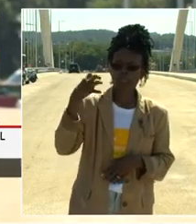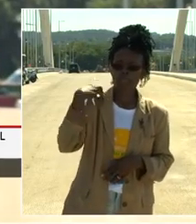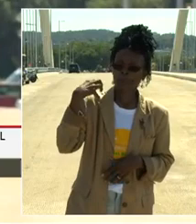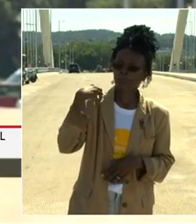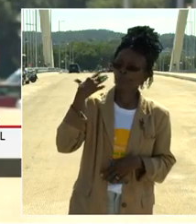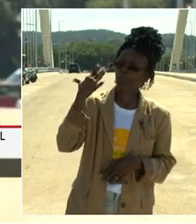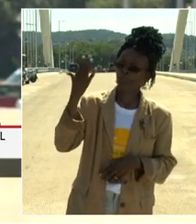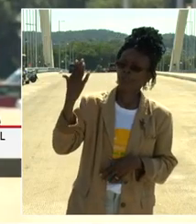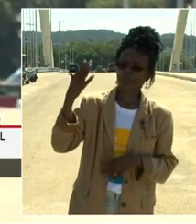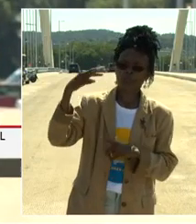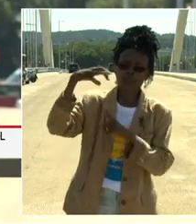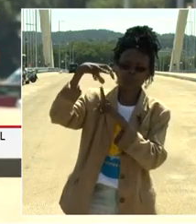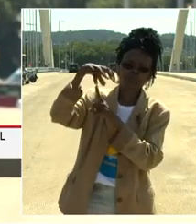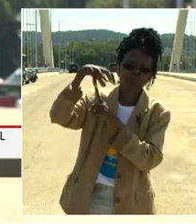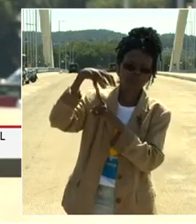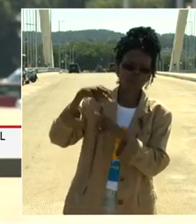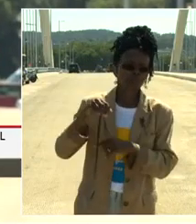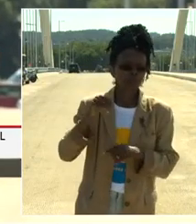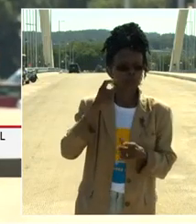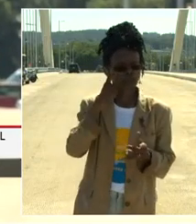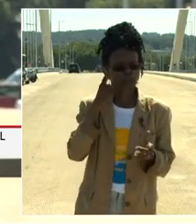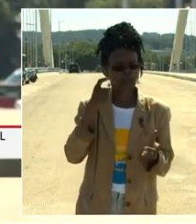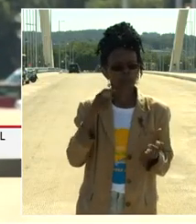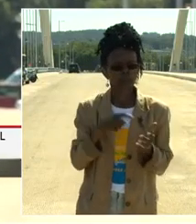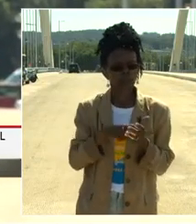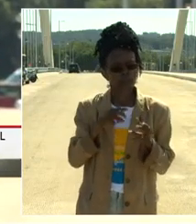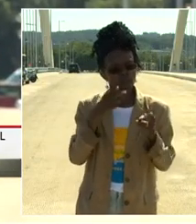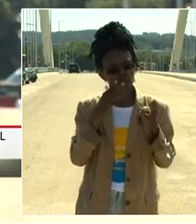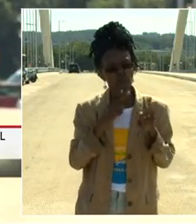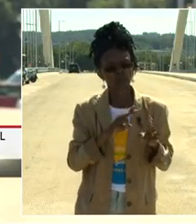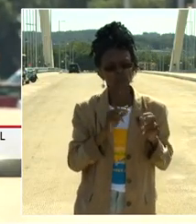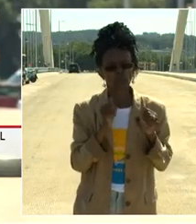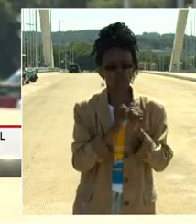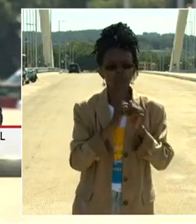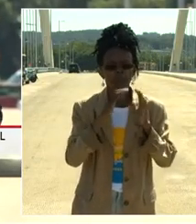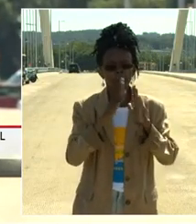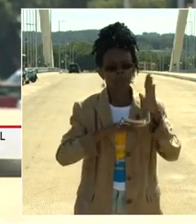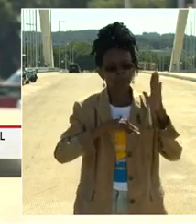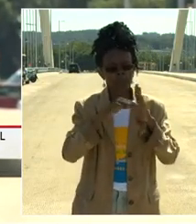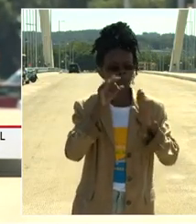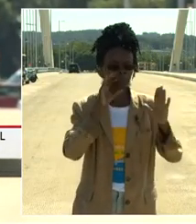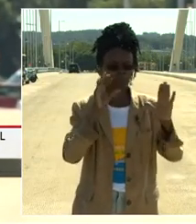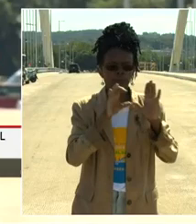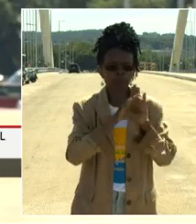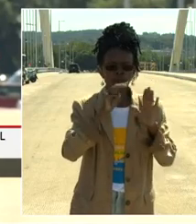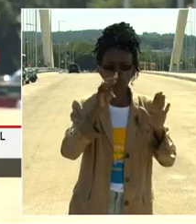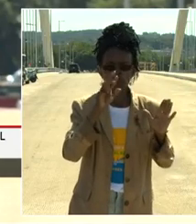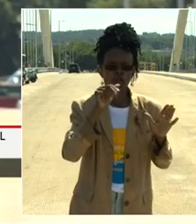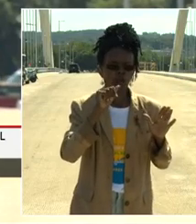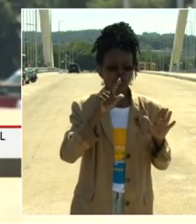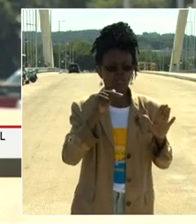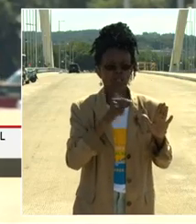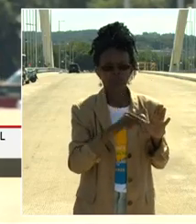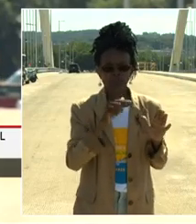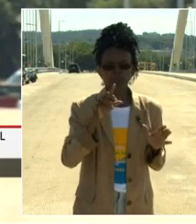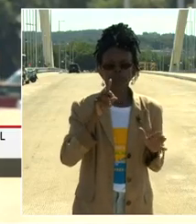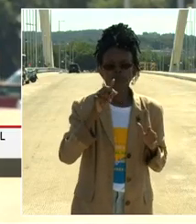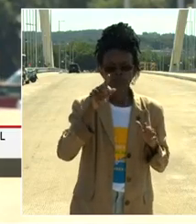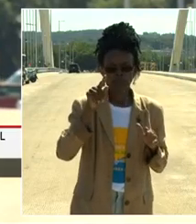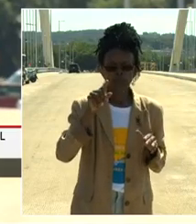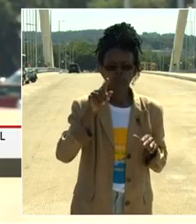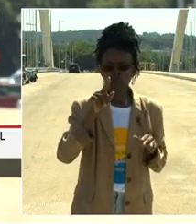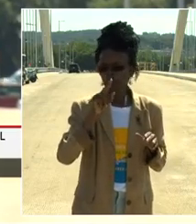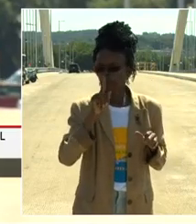also honor Frederick Douglass with a portrait in downtown district building. And today we celebrate